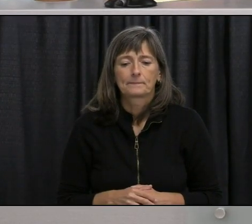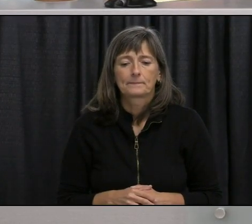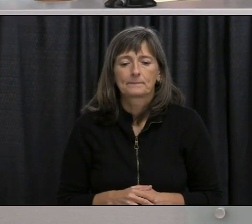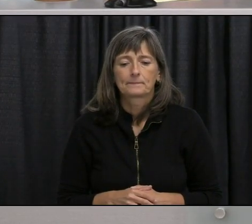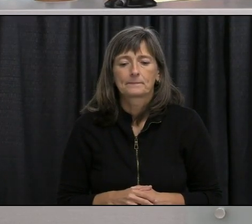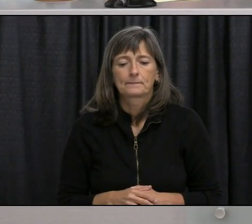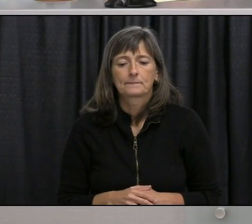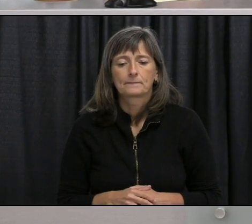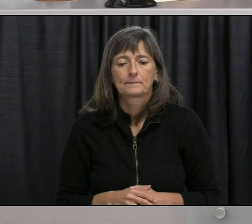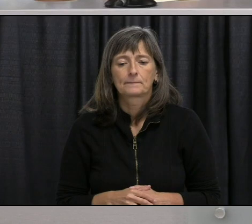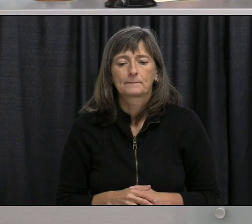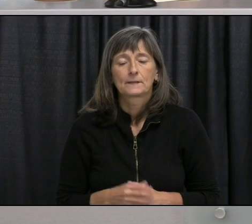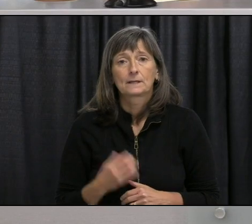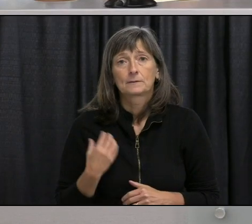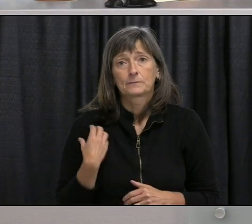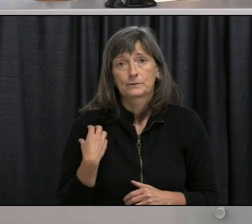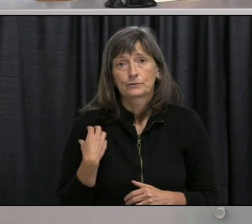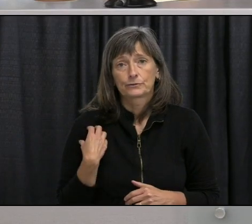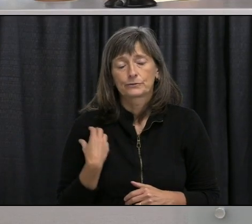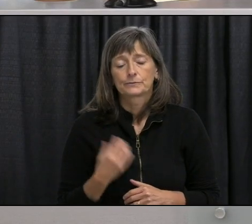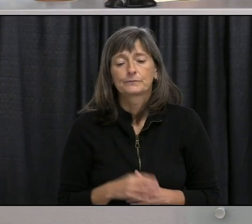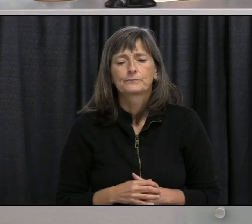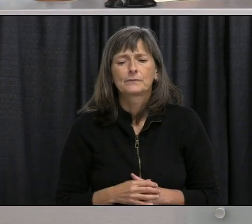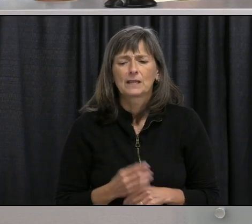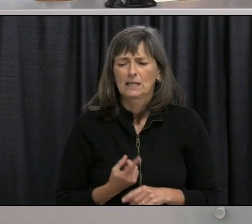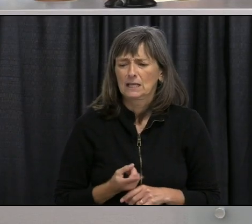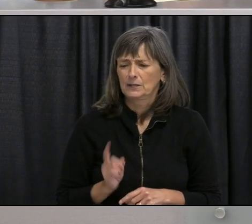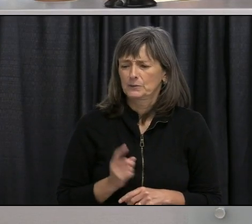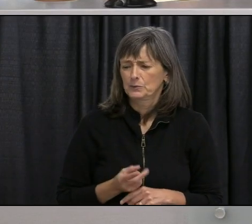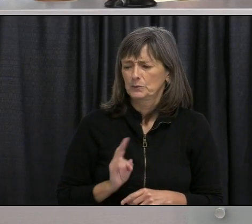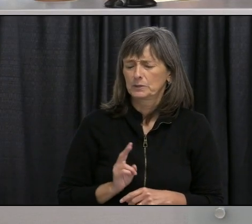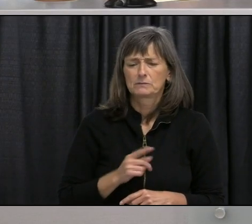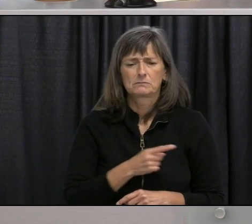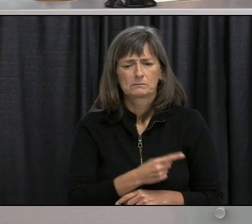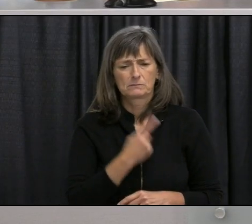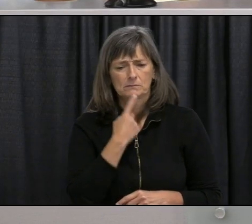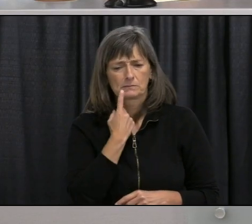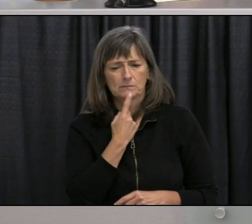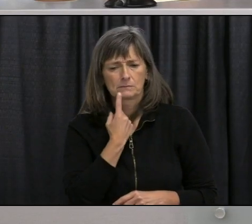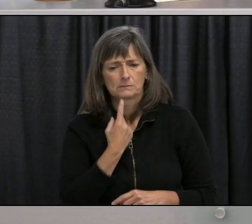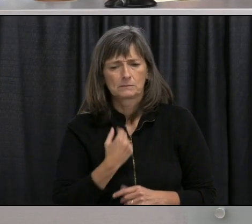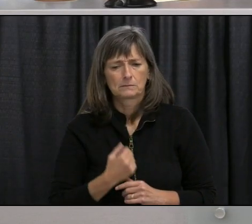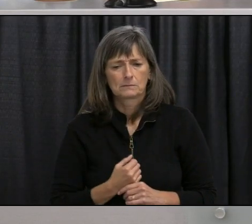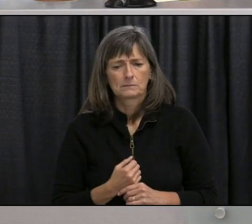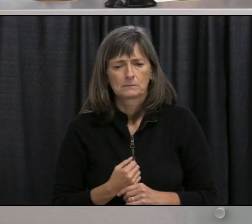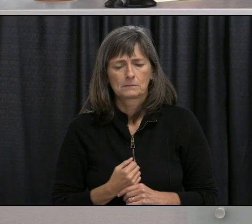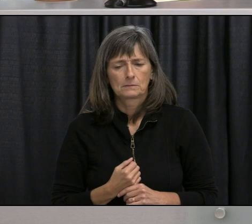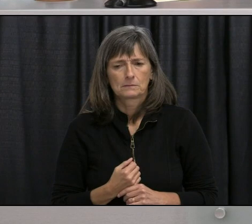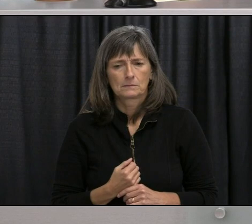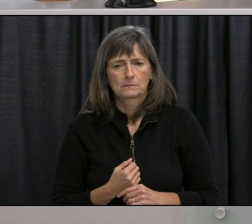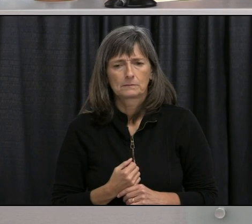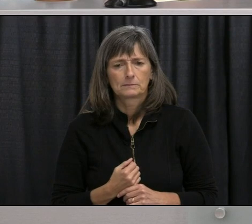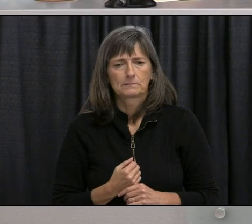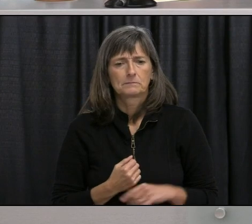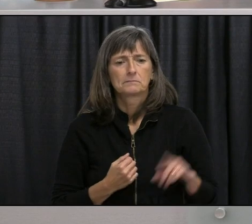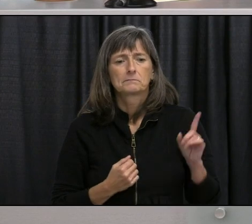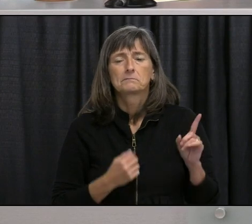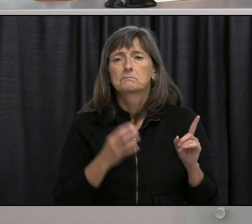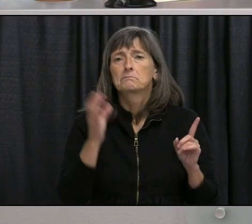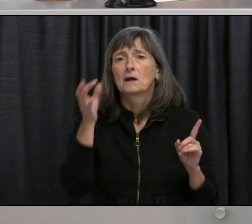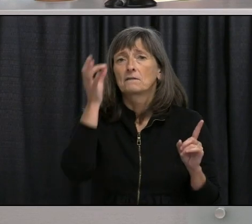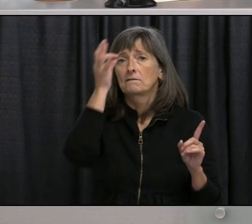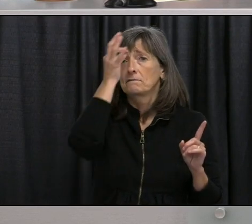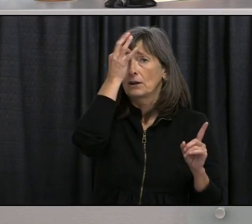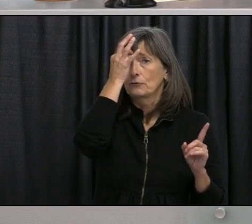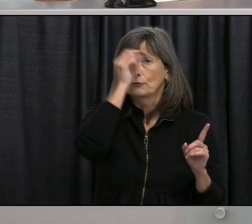Hi. Minister Haggie, you said a week or so ago that the province can't change the conditions of Federal Quarantine Act, but it